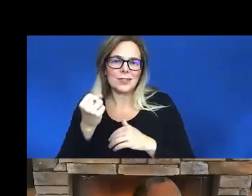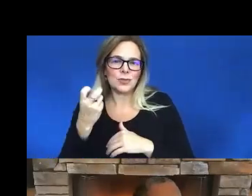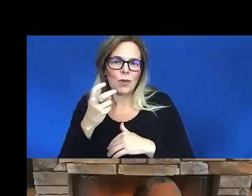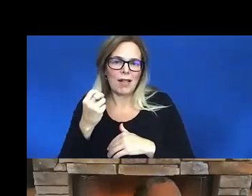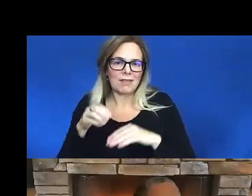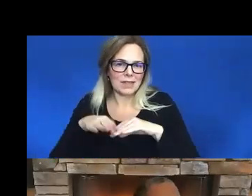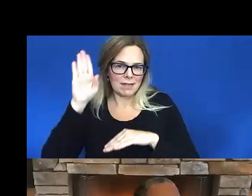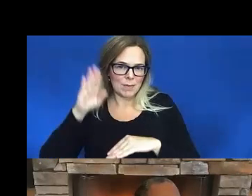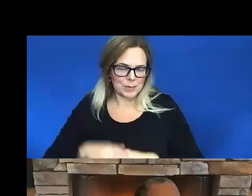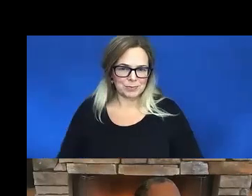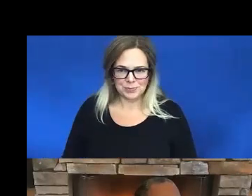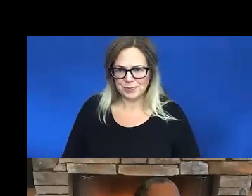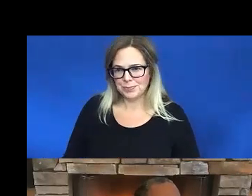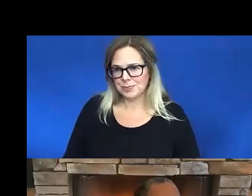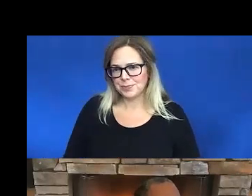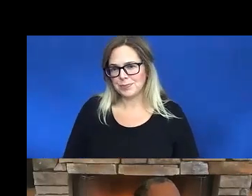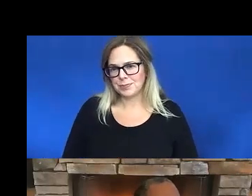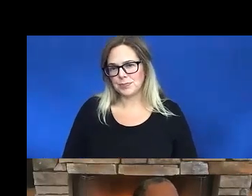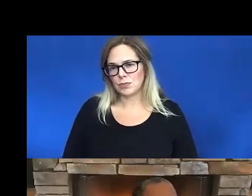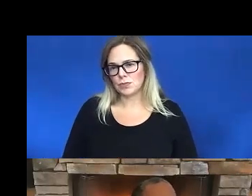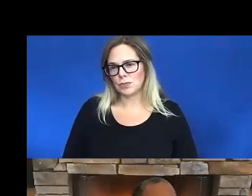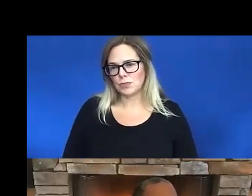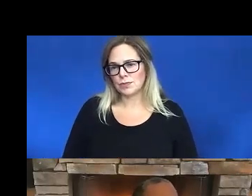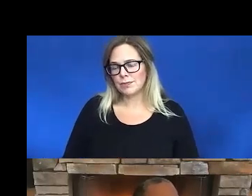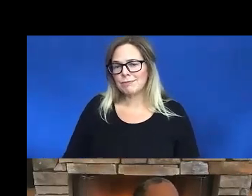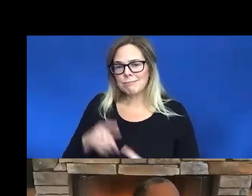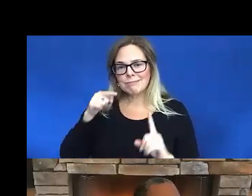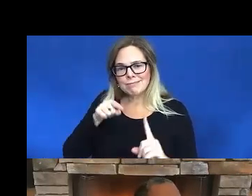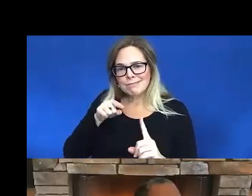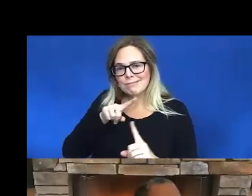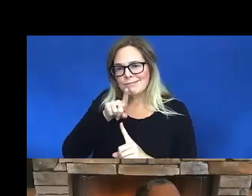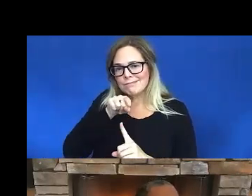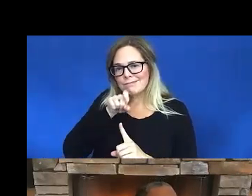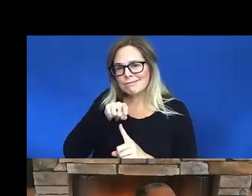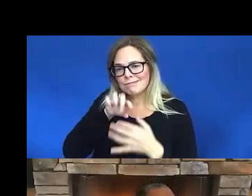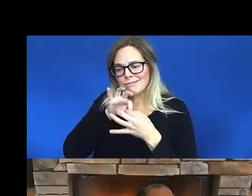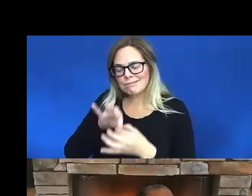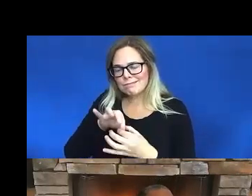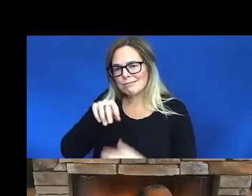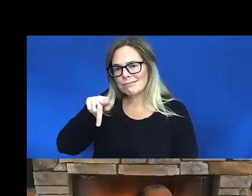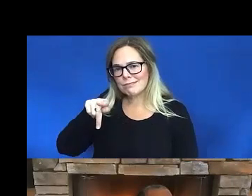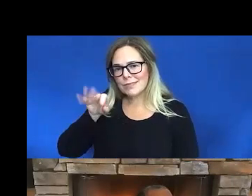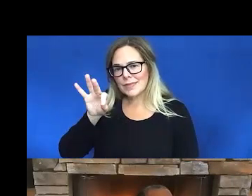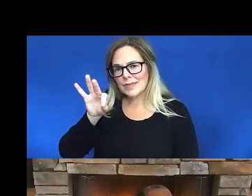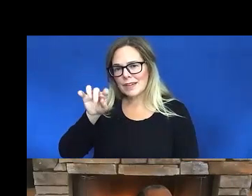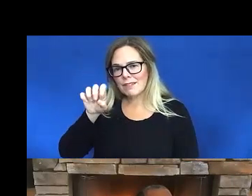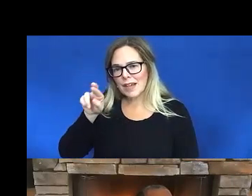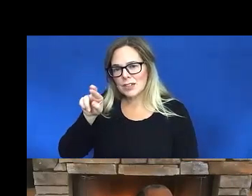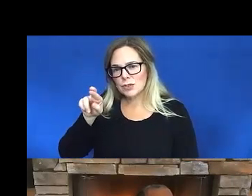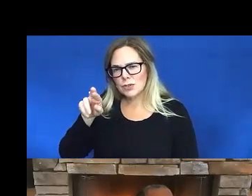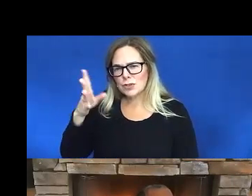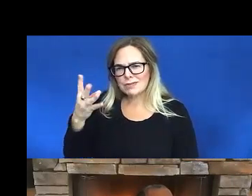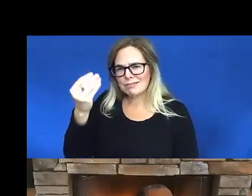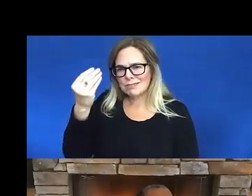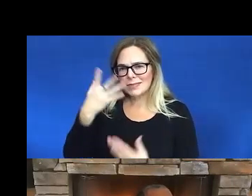Thank you. Here's a Pfizer specific question. Lorraine, can you tell us more about the buffer